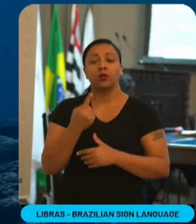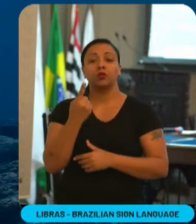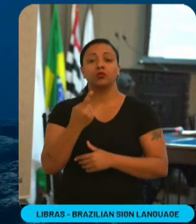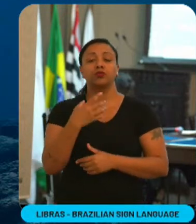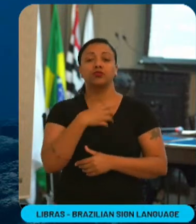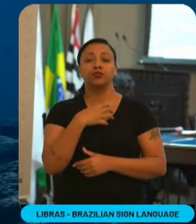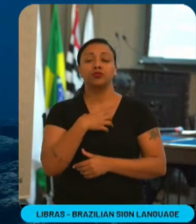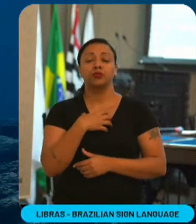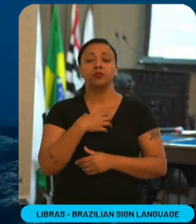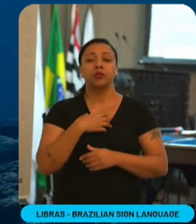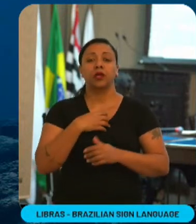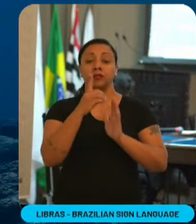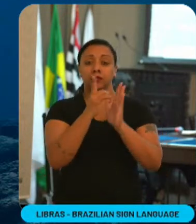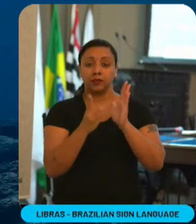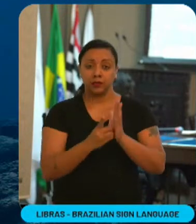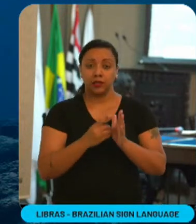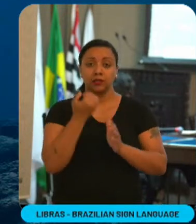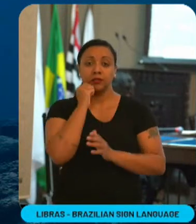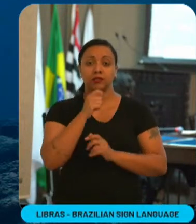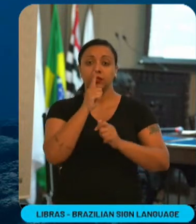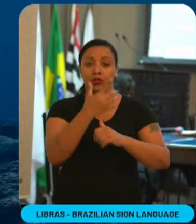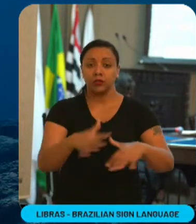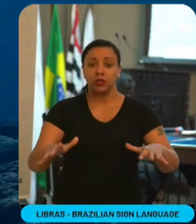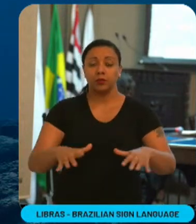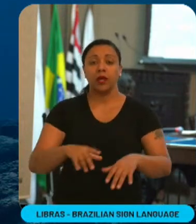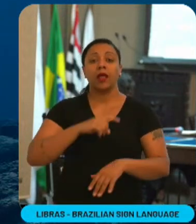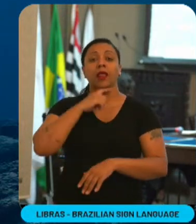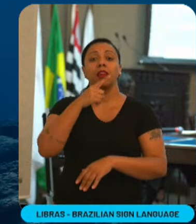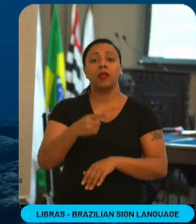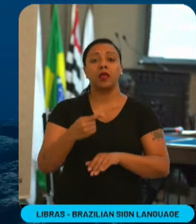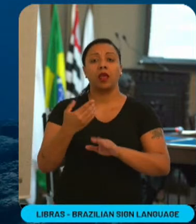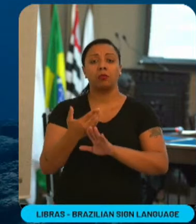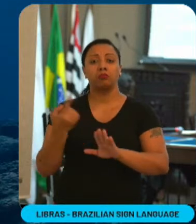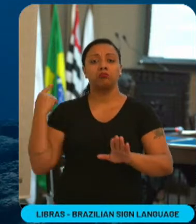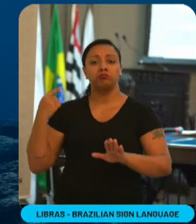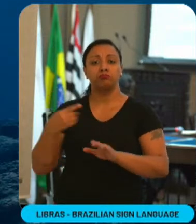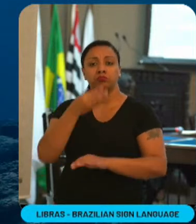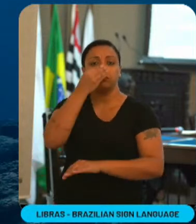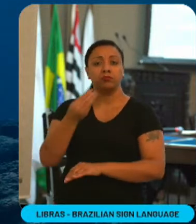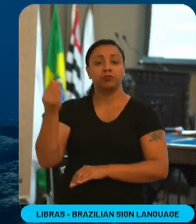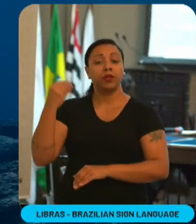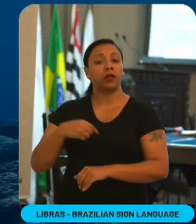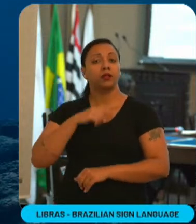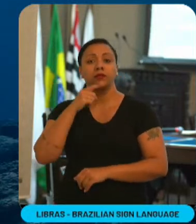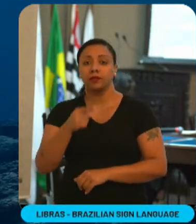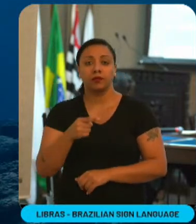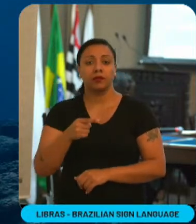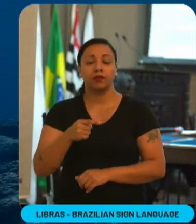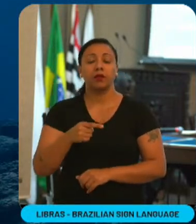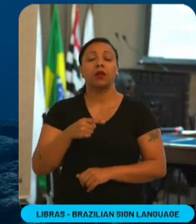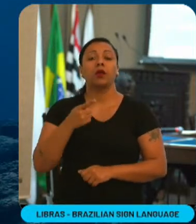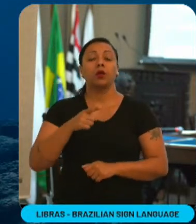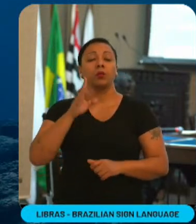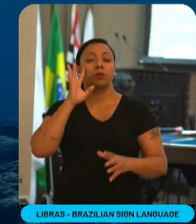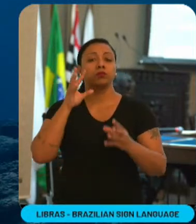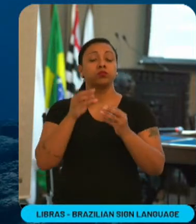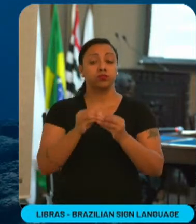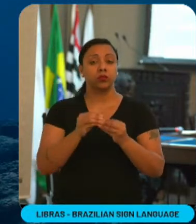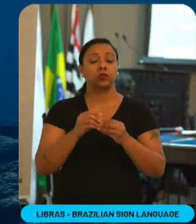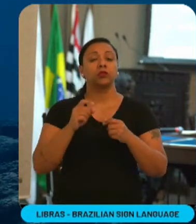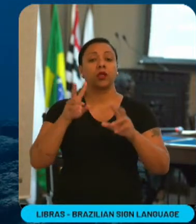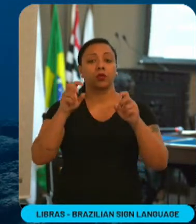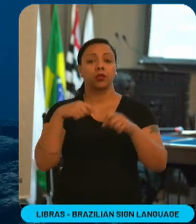attentive to decade. So one of the ideas of the ocean decade is not to leave